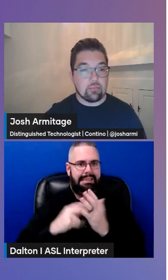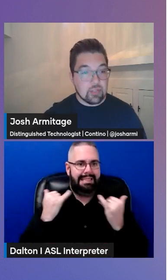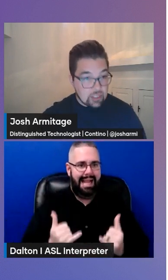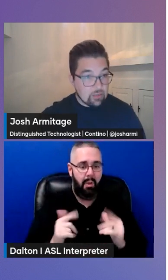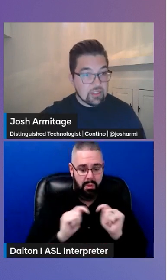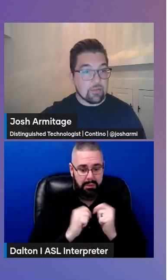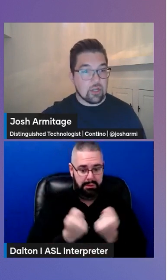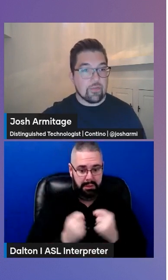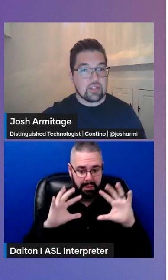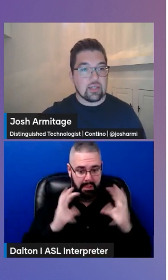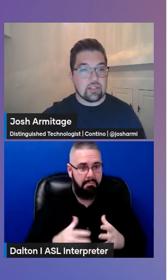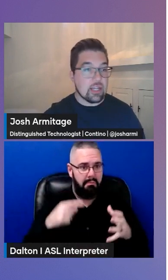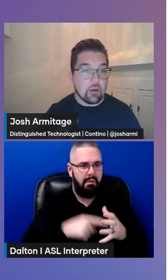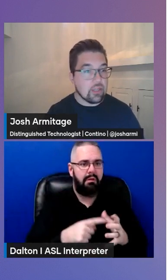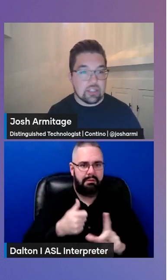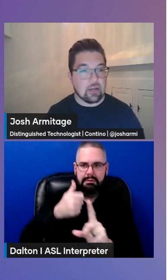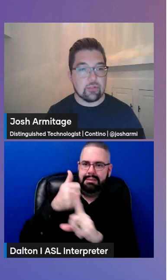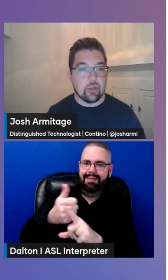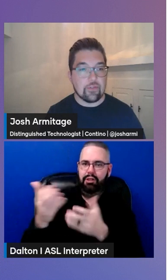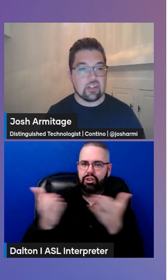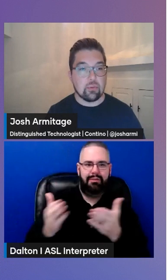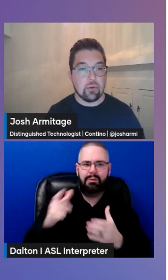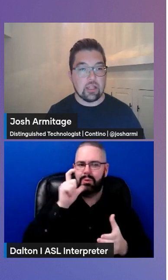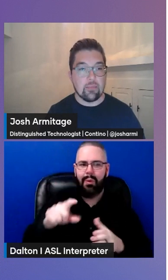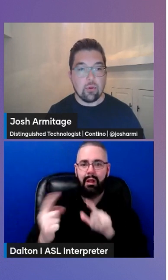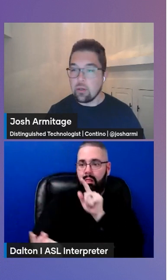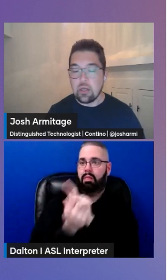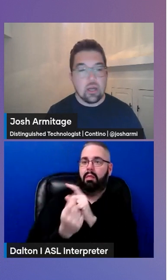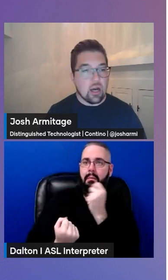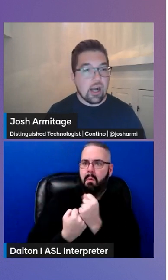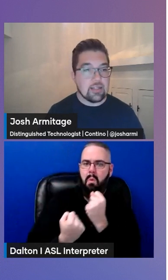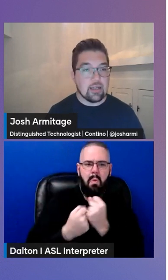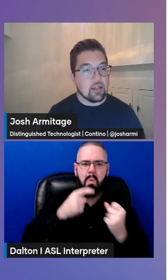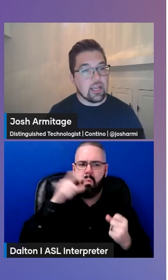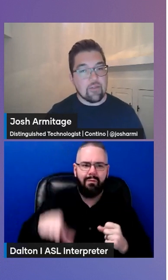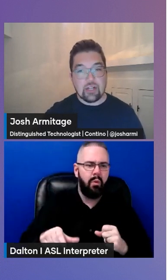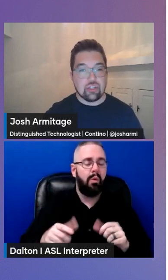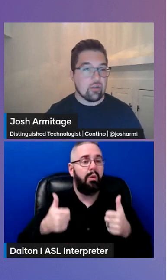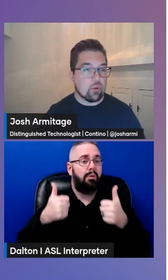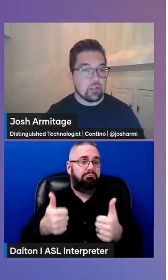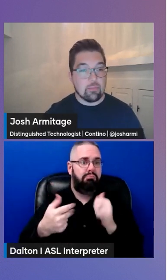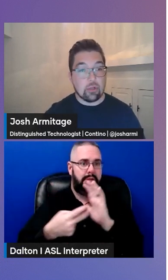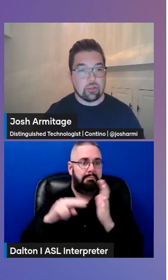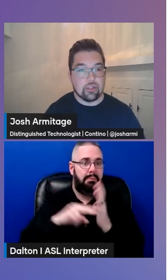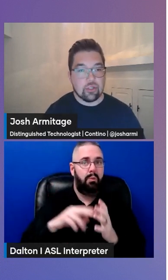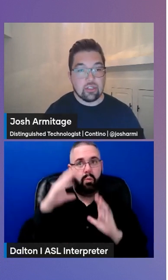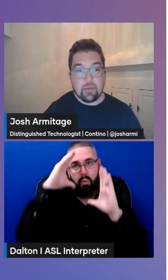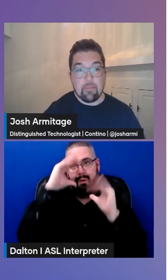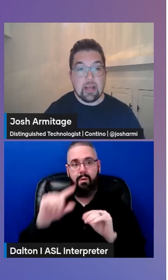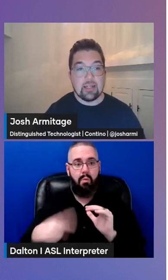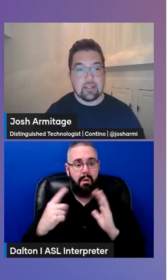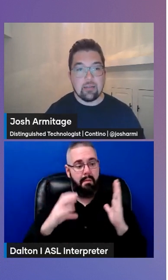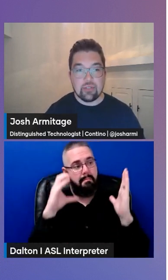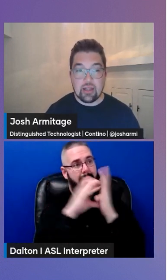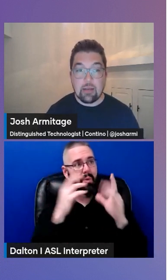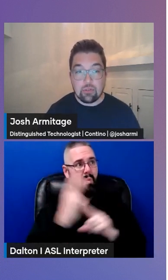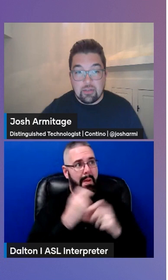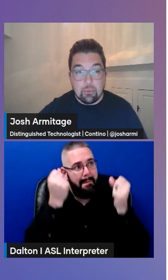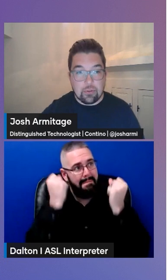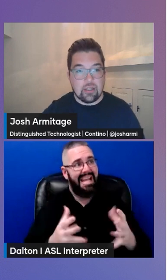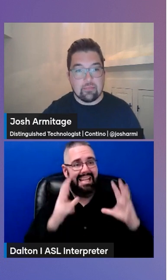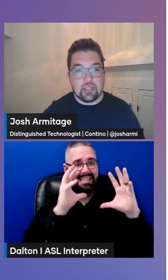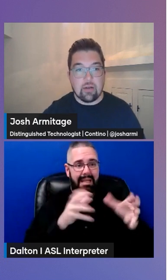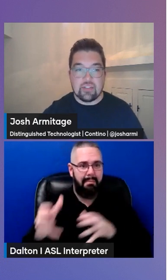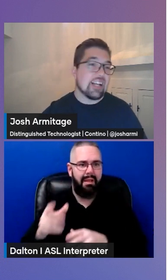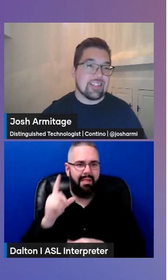go self-service this. They don't need to come to you for support anymore. Ideally, eventually, once a module is used by many teams, they will